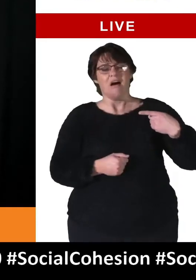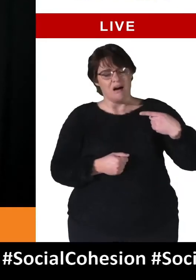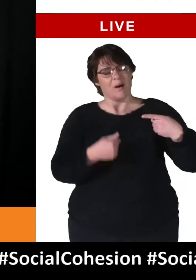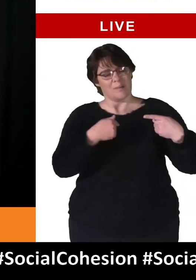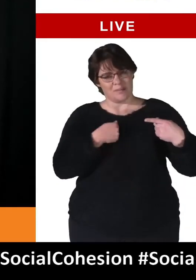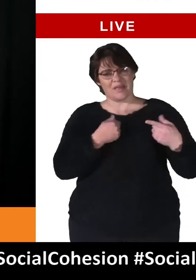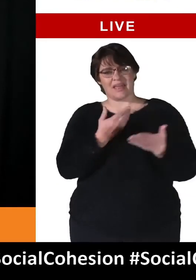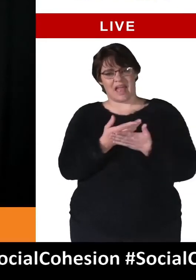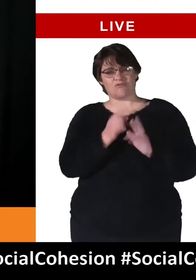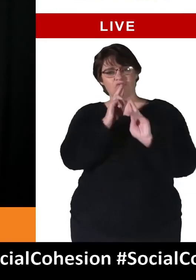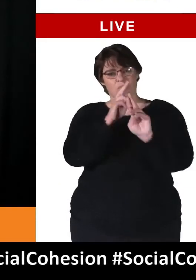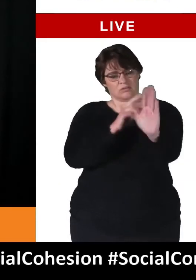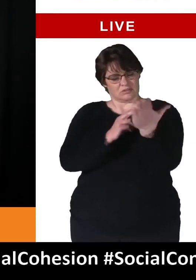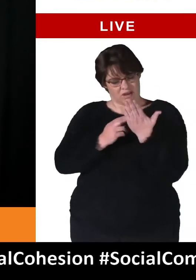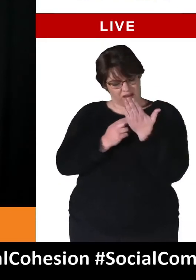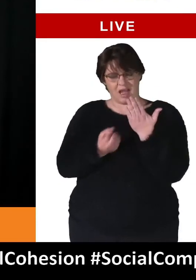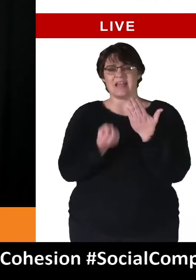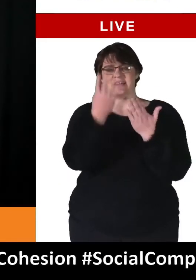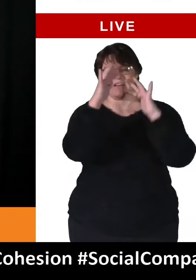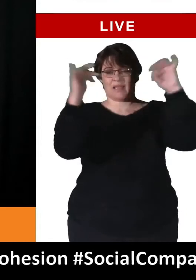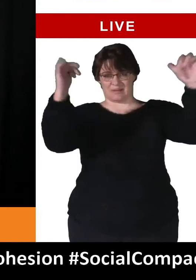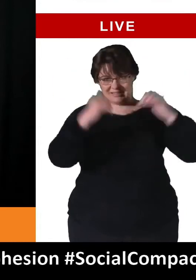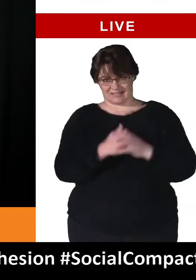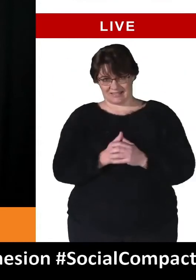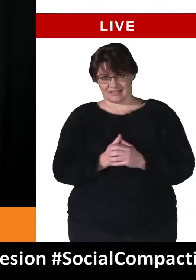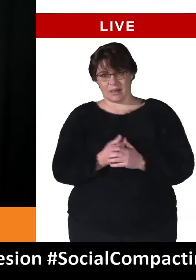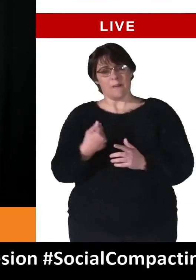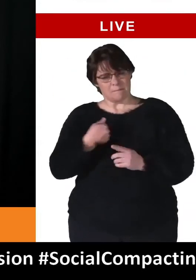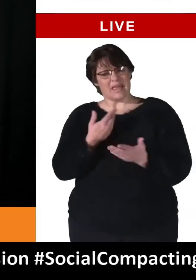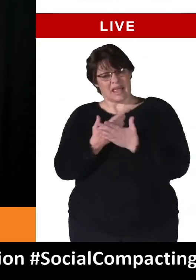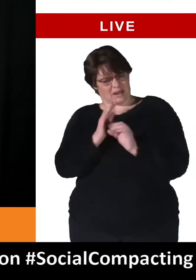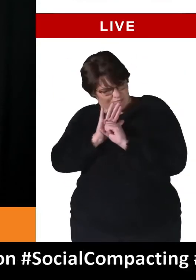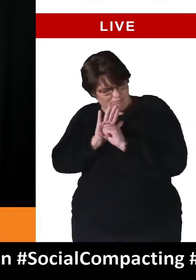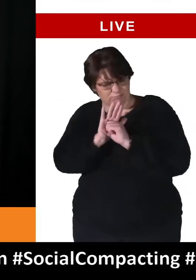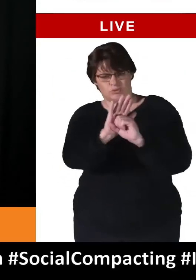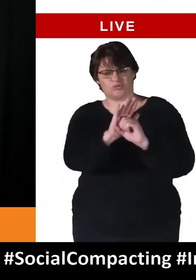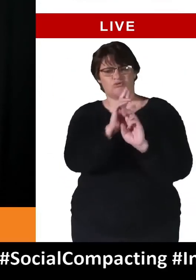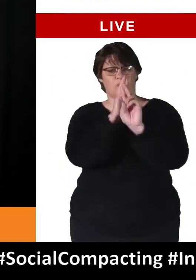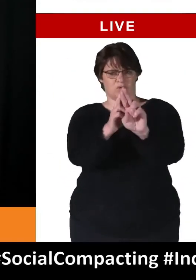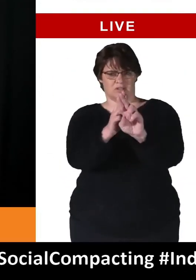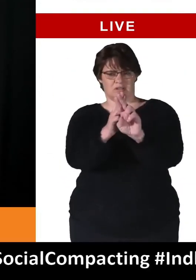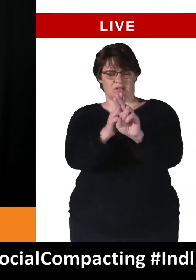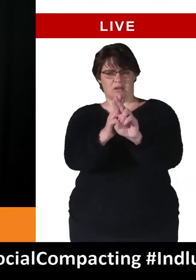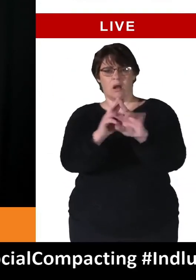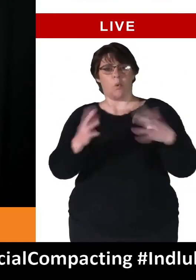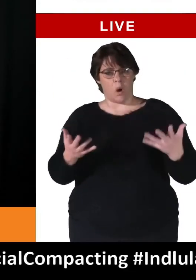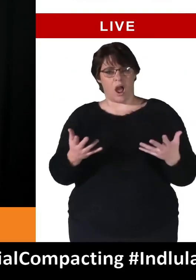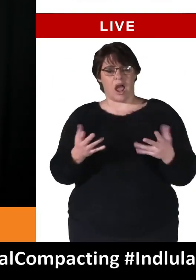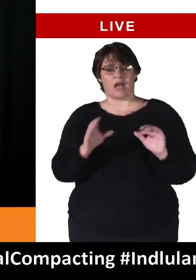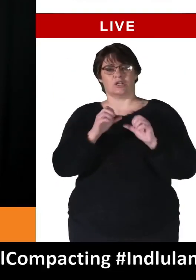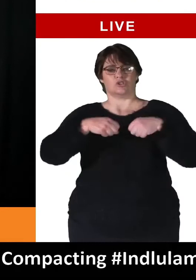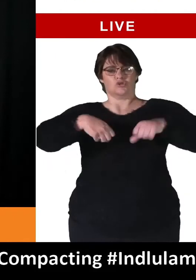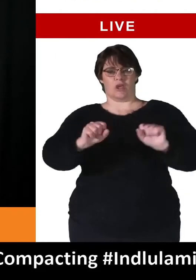get the report into Parliament. I will manage to push it, especially through the chairpersons of